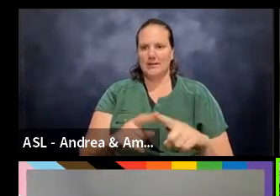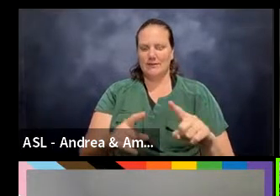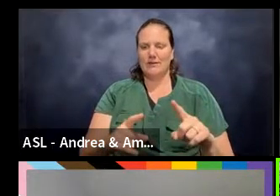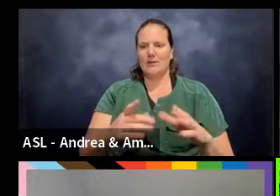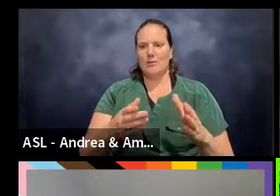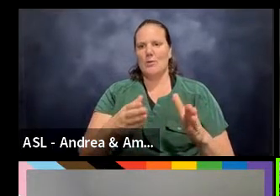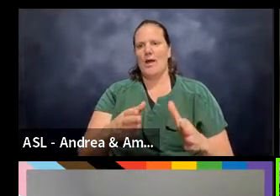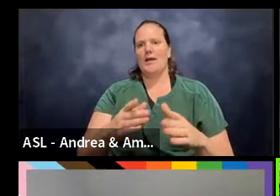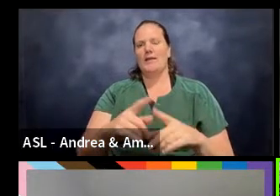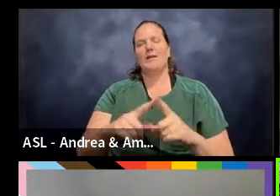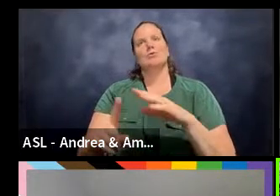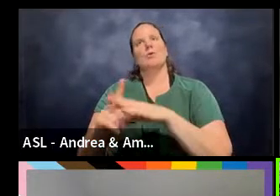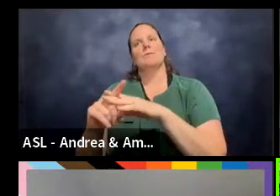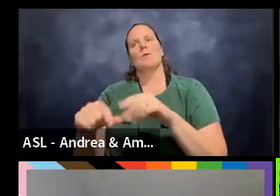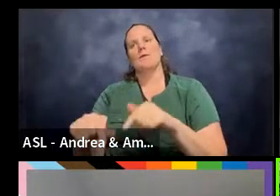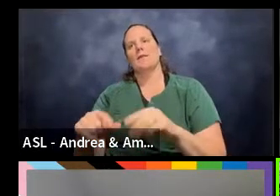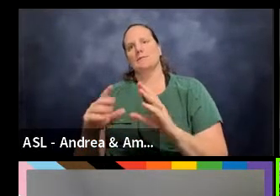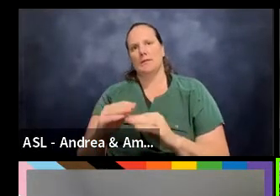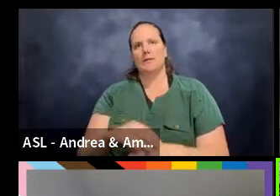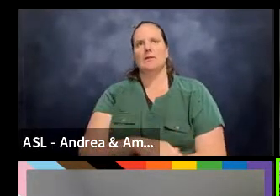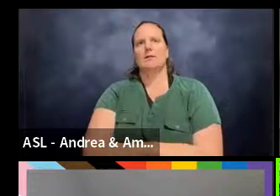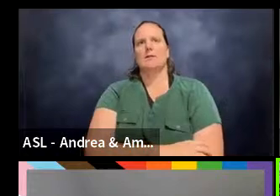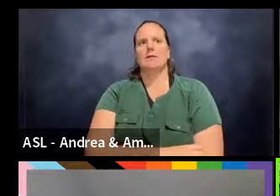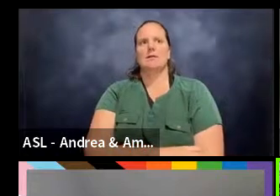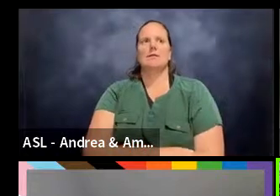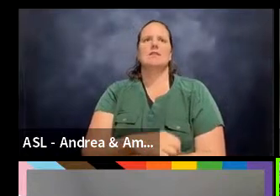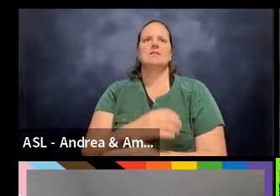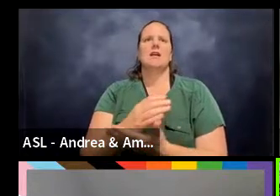up to this meeting. I think some of the